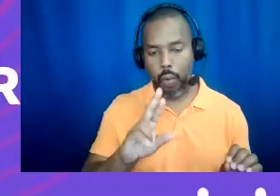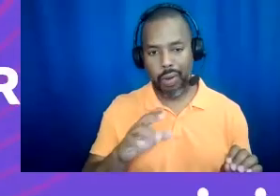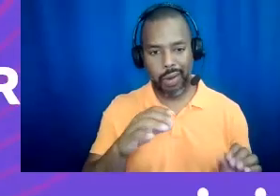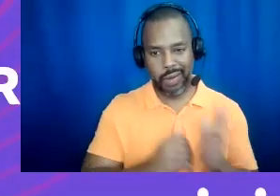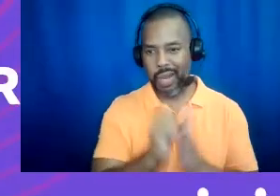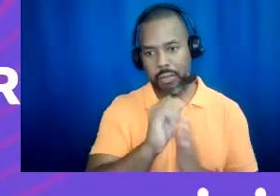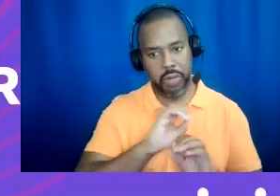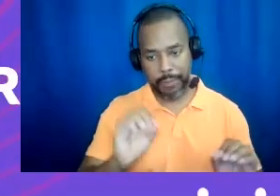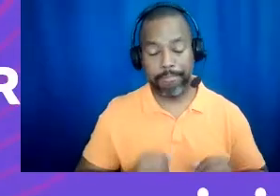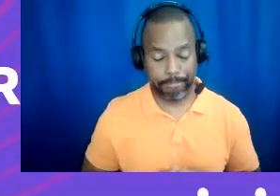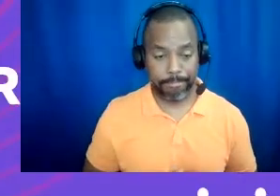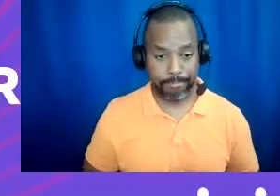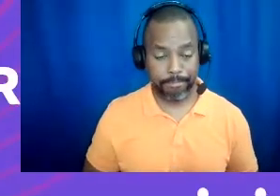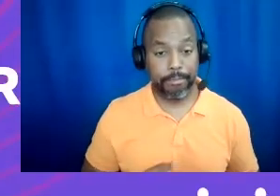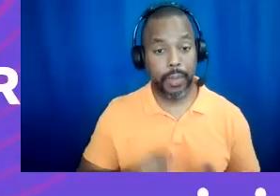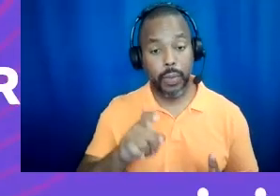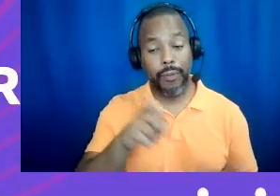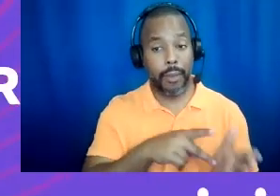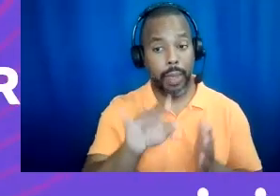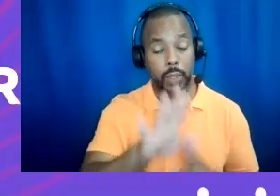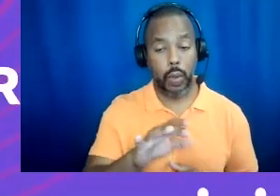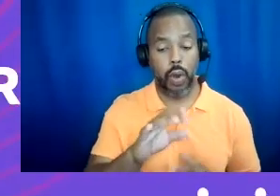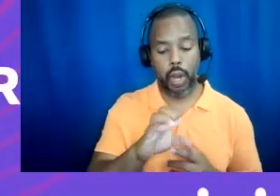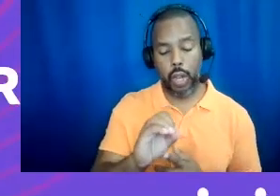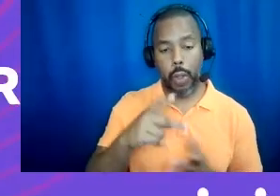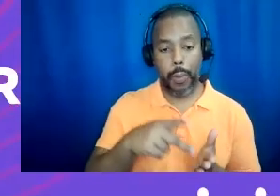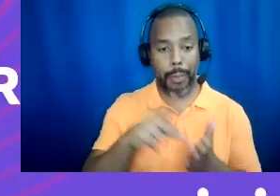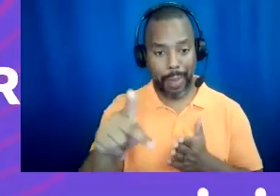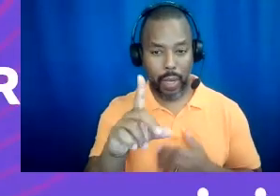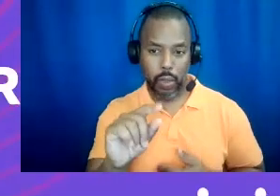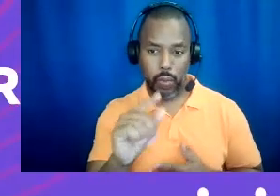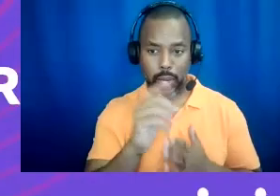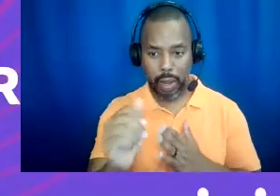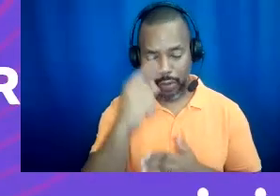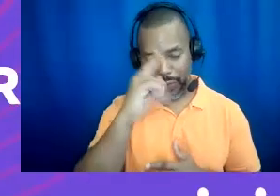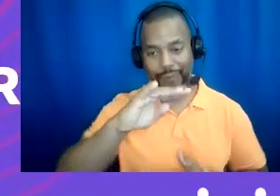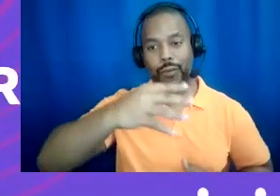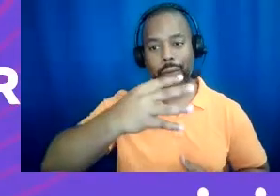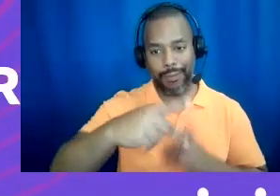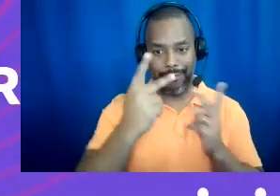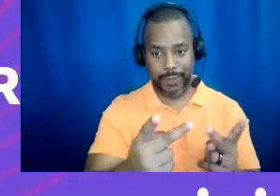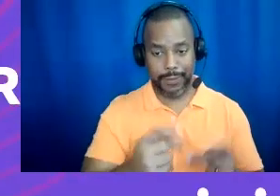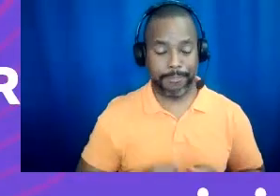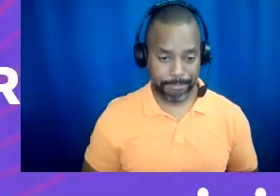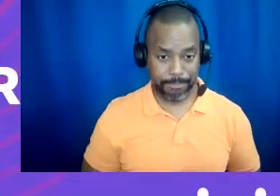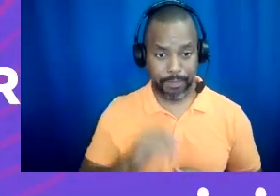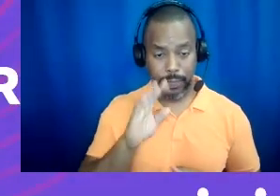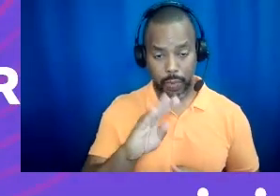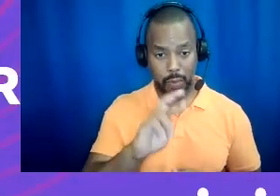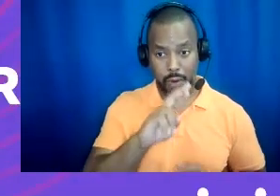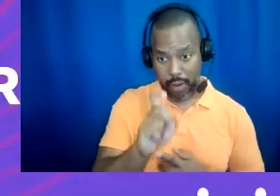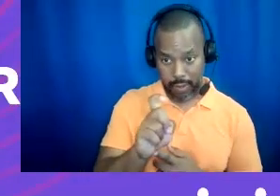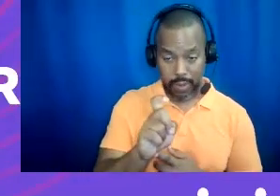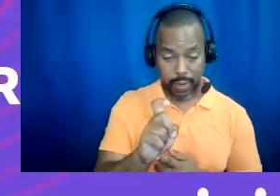you do have to pay your $20 copay for office visits on that 4th visit. Your prescription drug copays, you